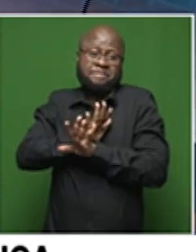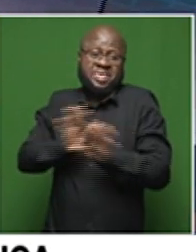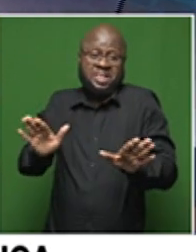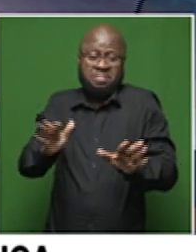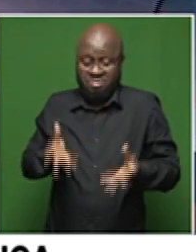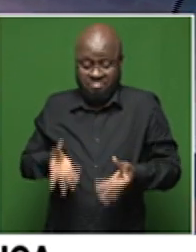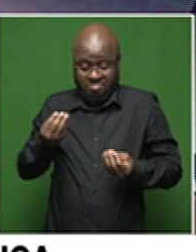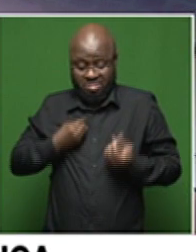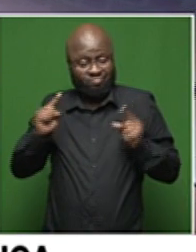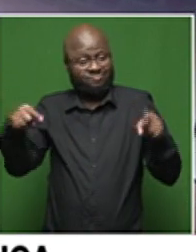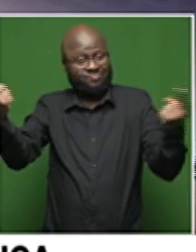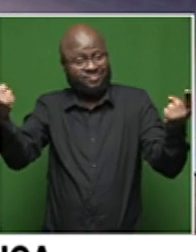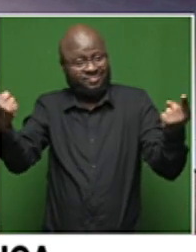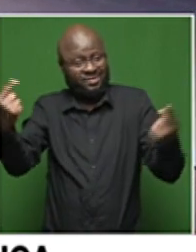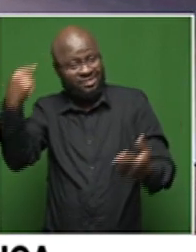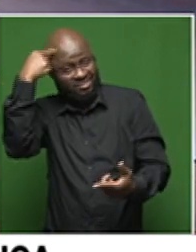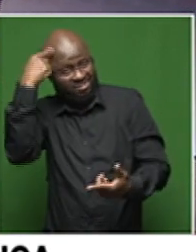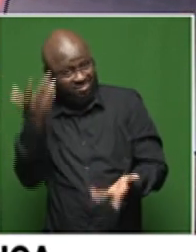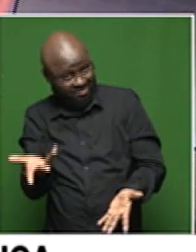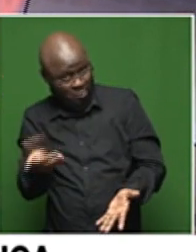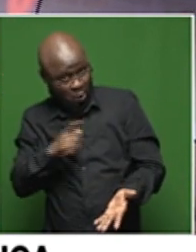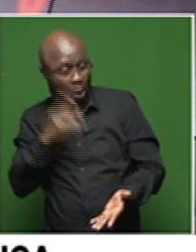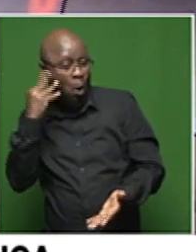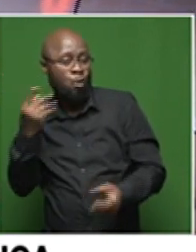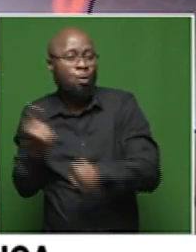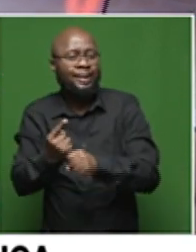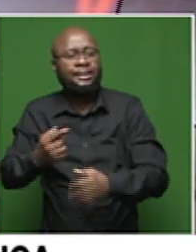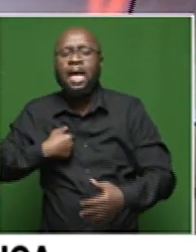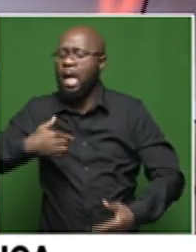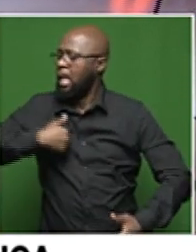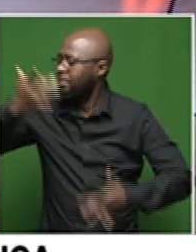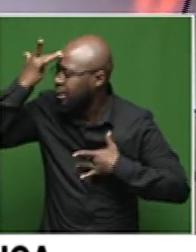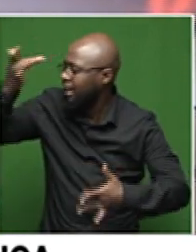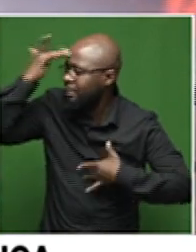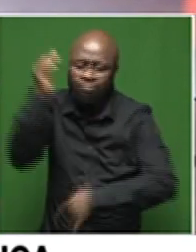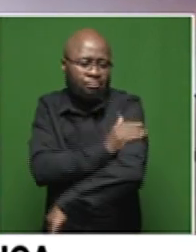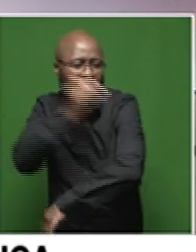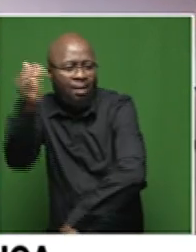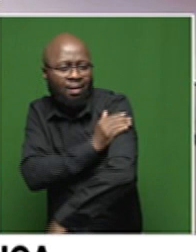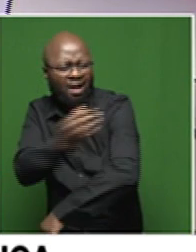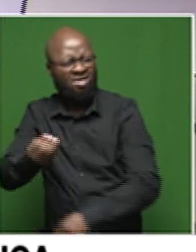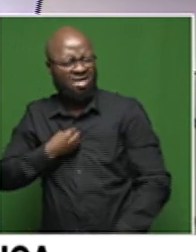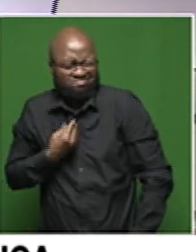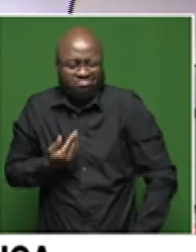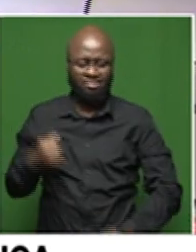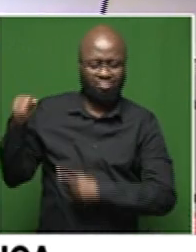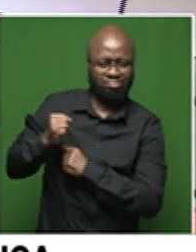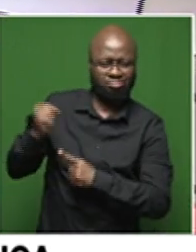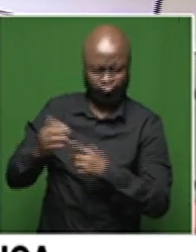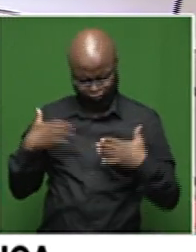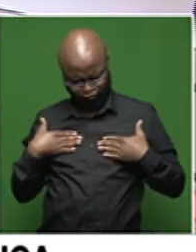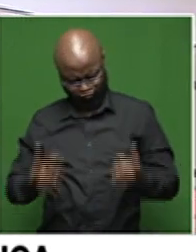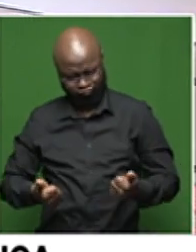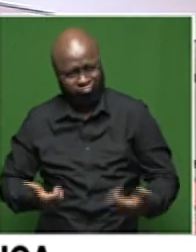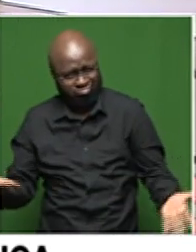of people have known. You know, your grandmother saying une high blood is something that you never thought as a young person could potentially affect you. So what